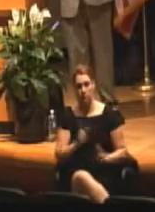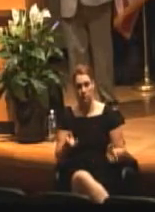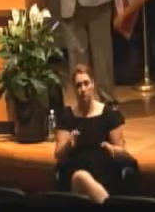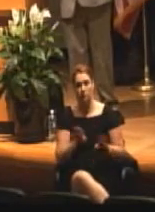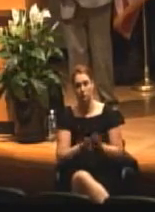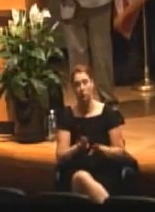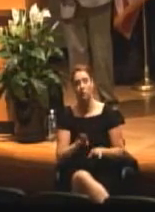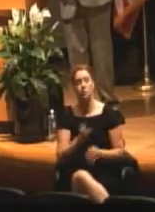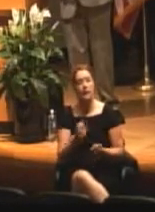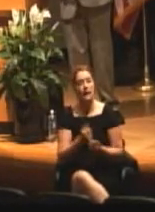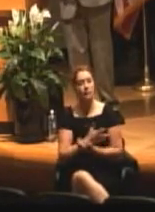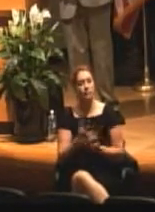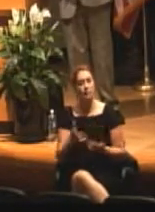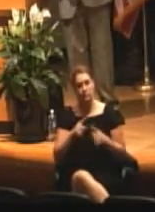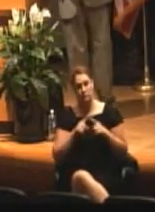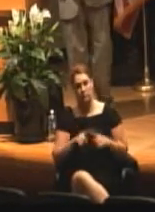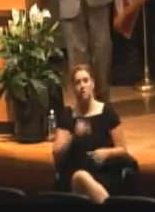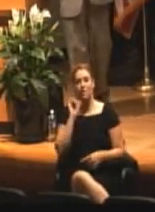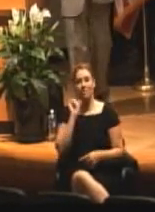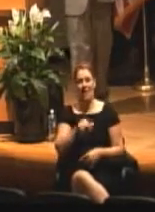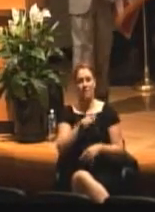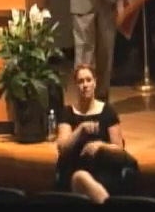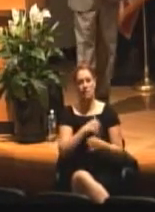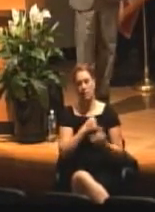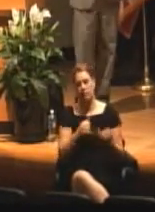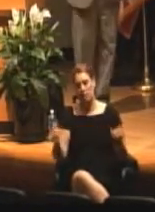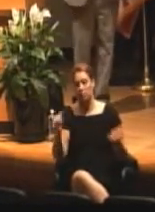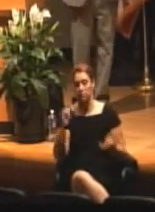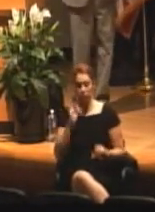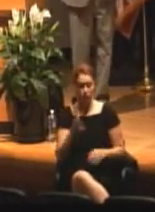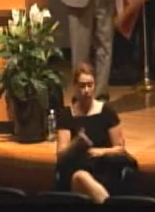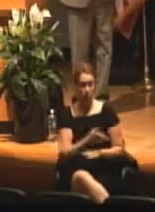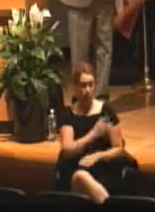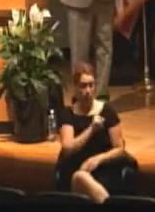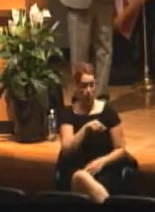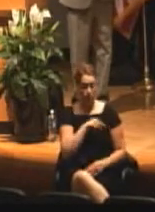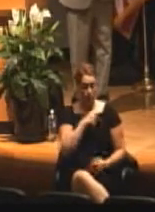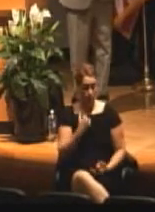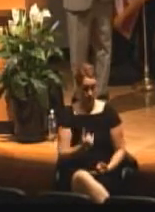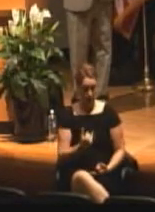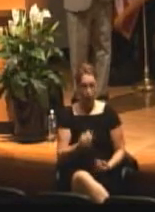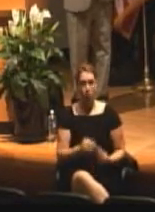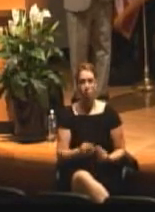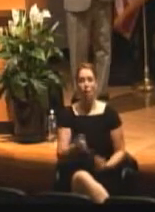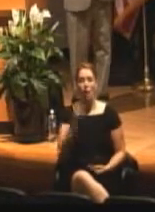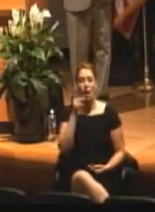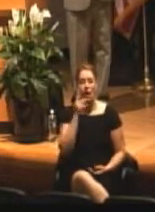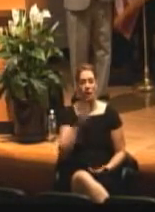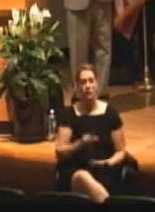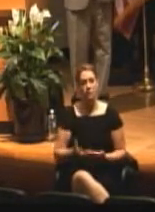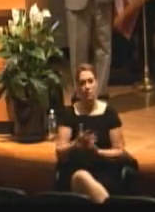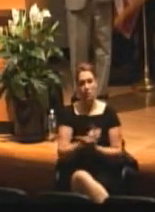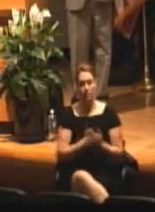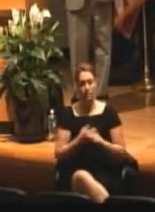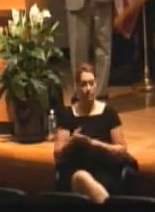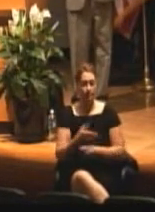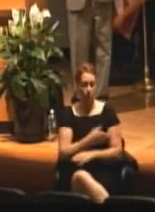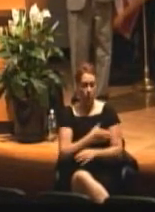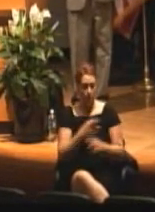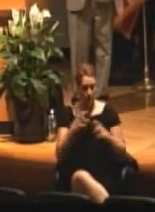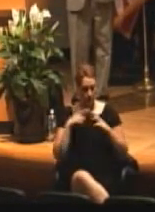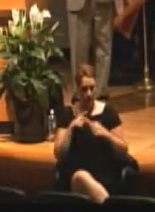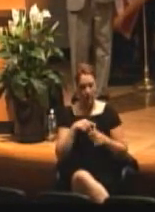based on that timeline. So if we pre-qualify you now at a higher income before retirement, but you don't buy till